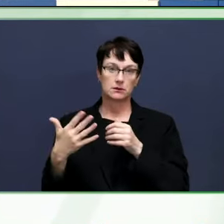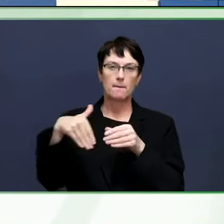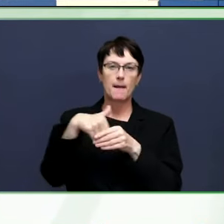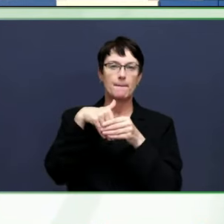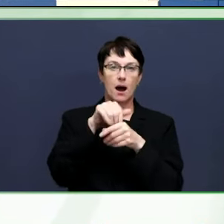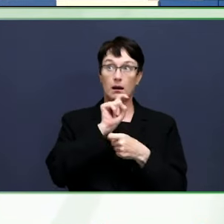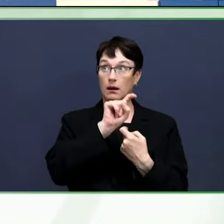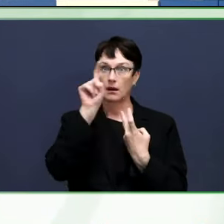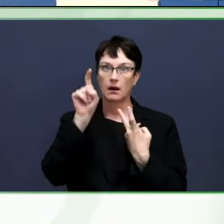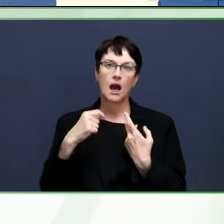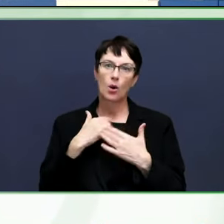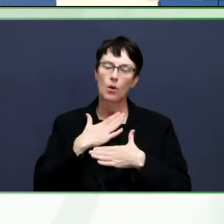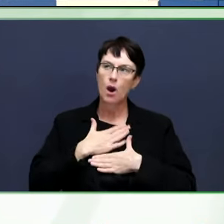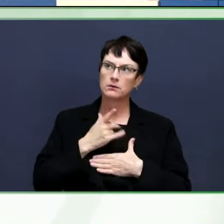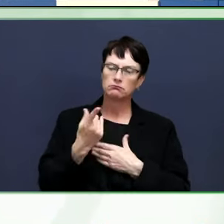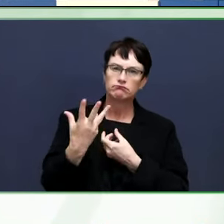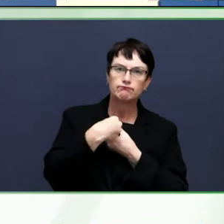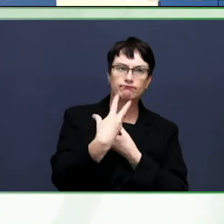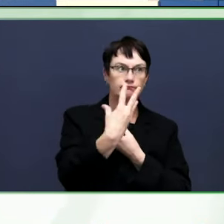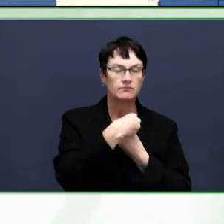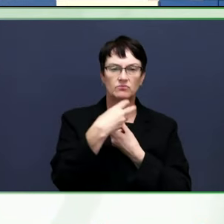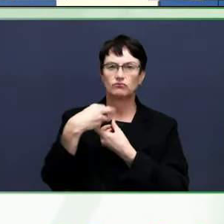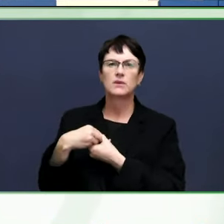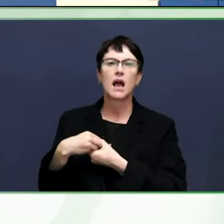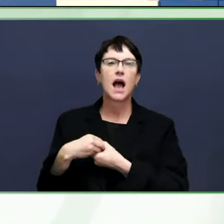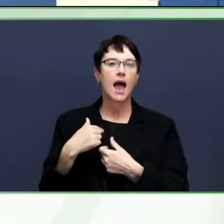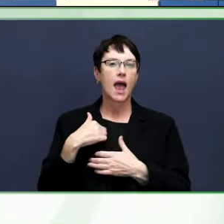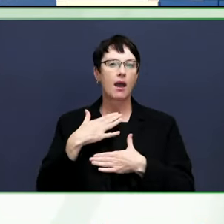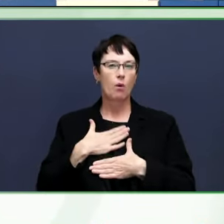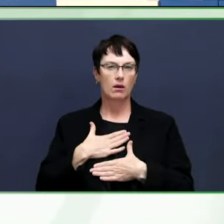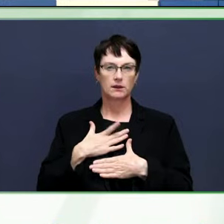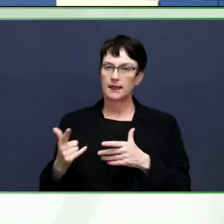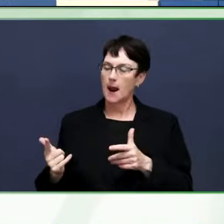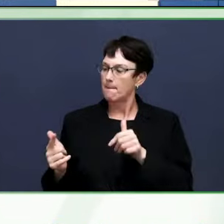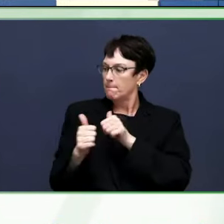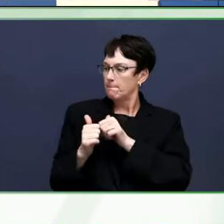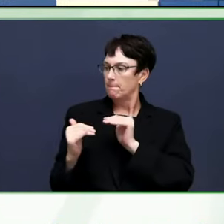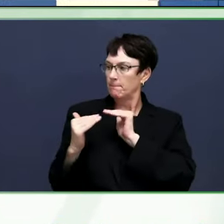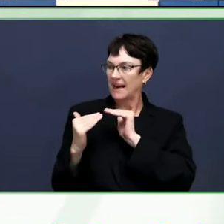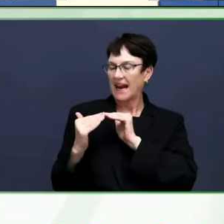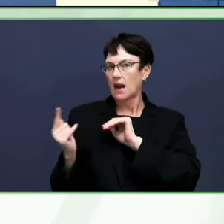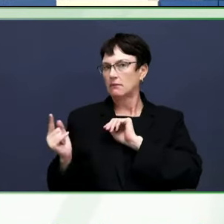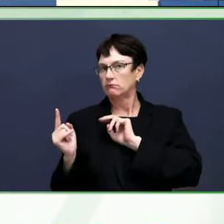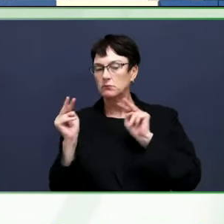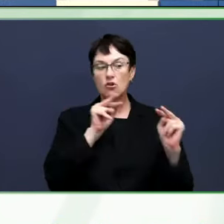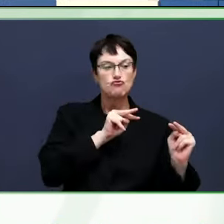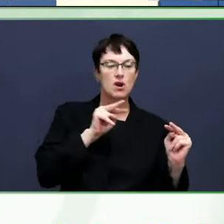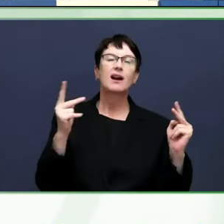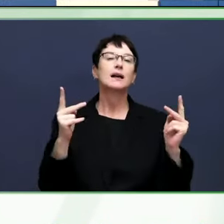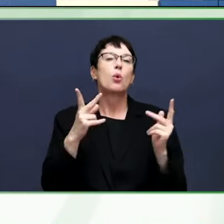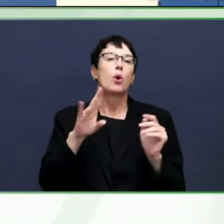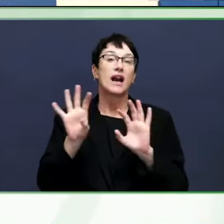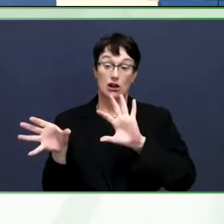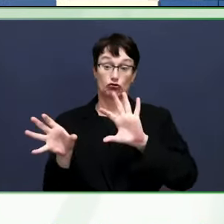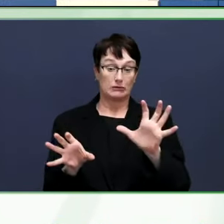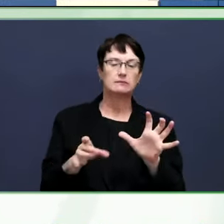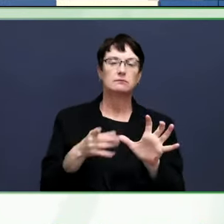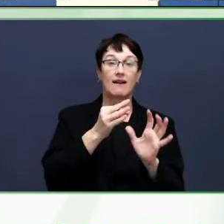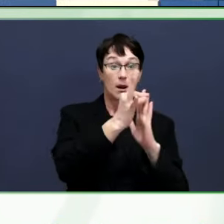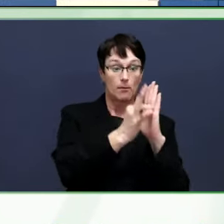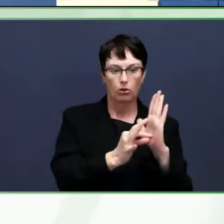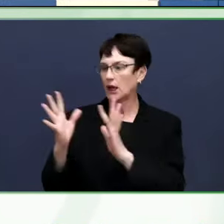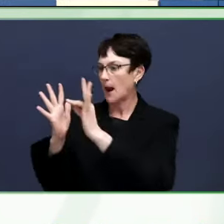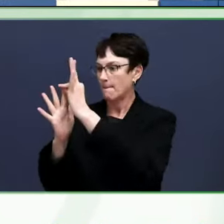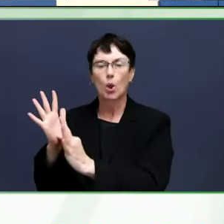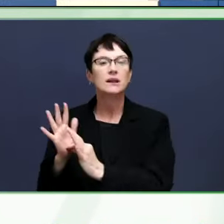learning, facilitating self-review and experience exchange. So maybe what countries would say the most,